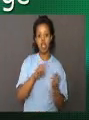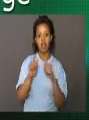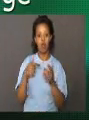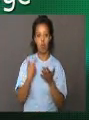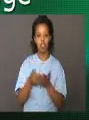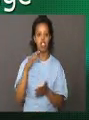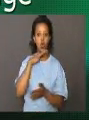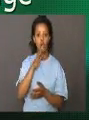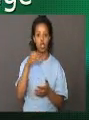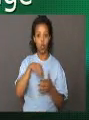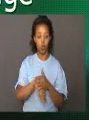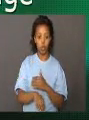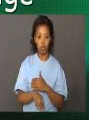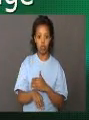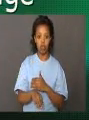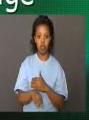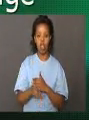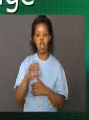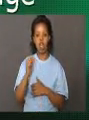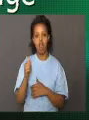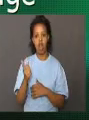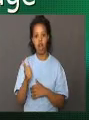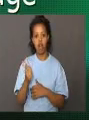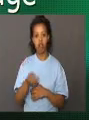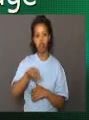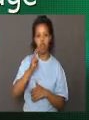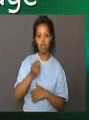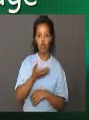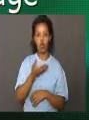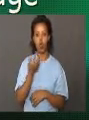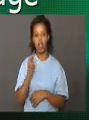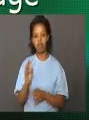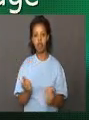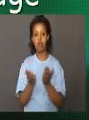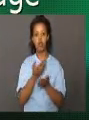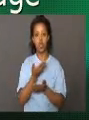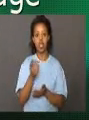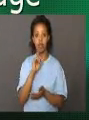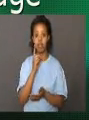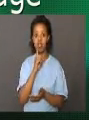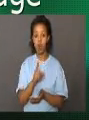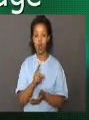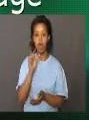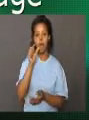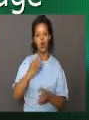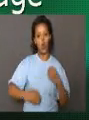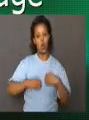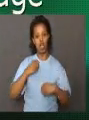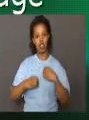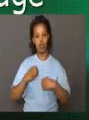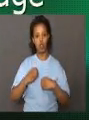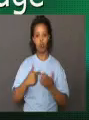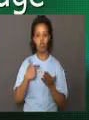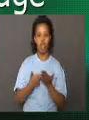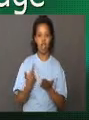sewage, it facilitates the growth of the microorganisms that work to break